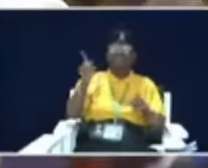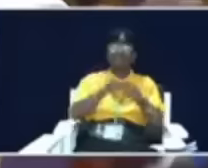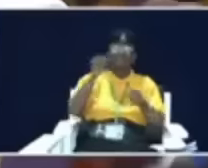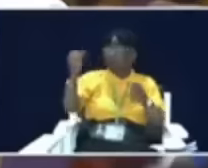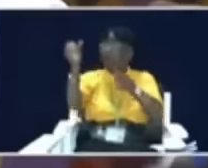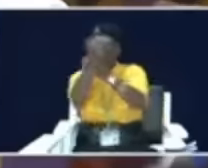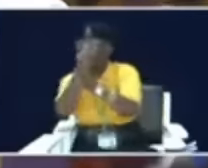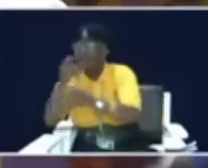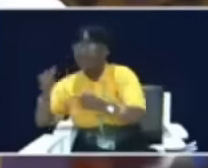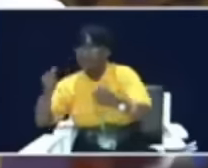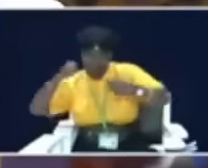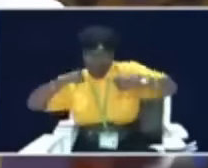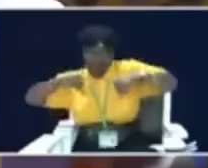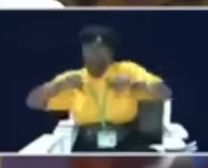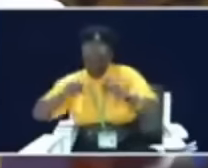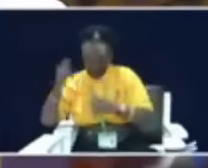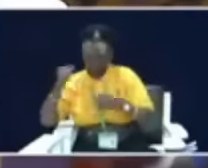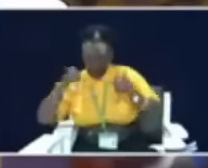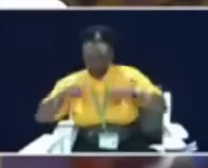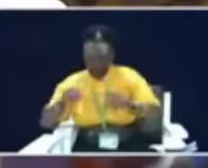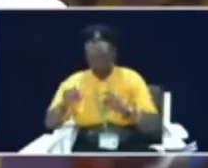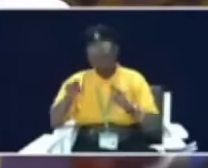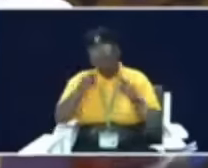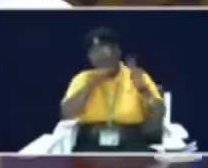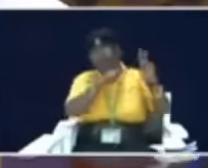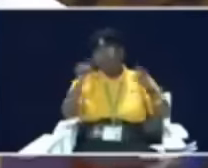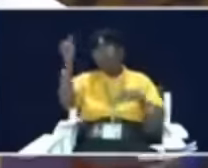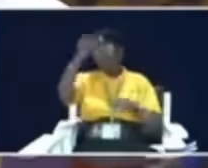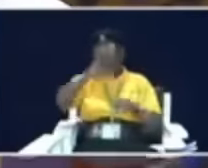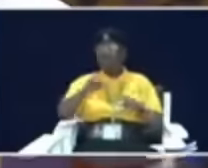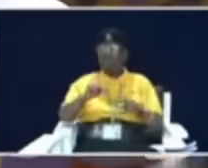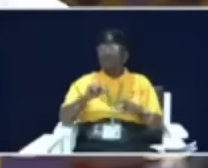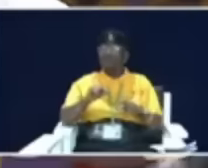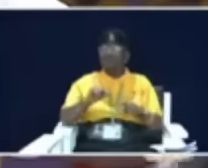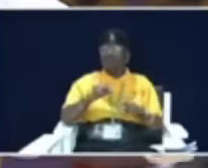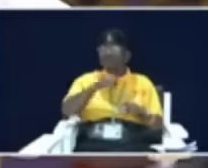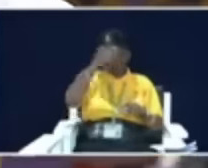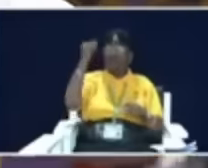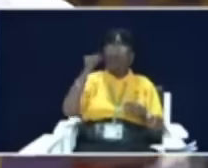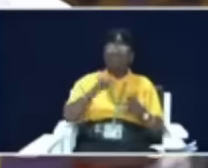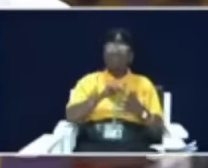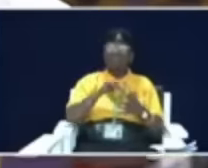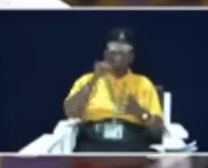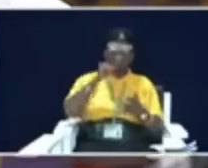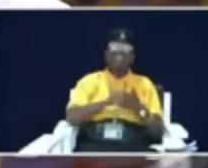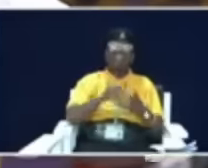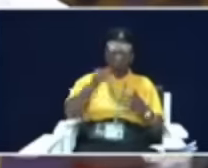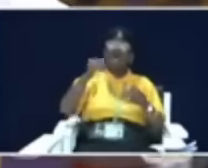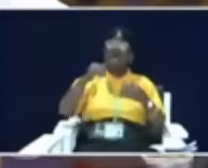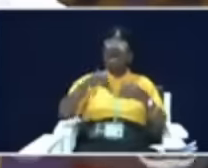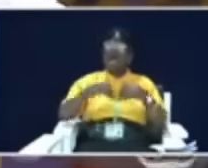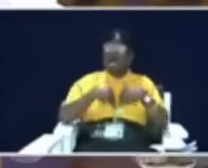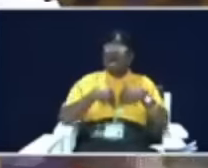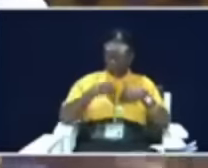dress looked ordinary, but because it had been worn in obedience, it had become saturated